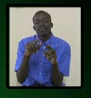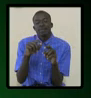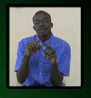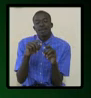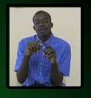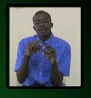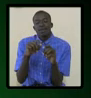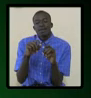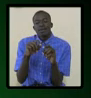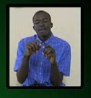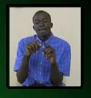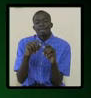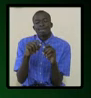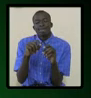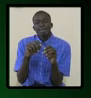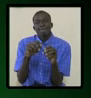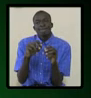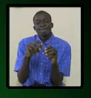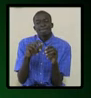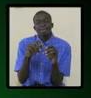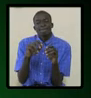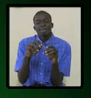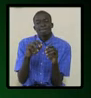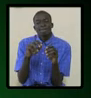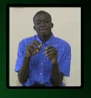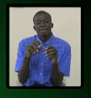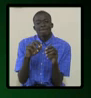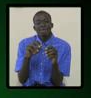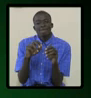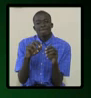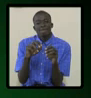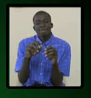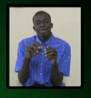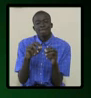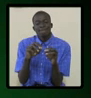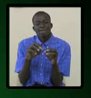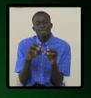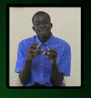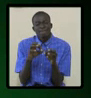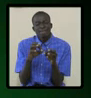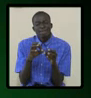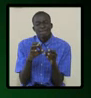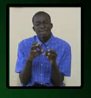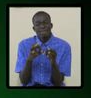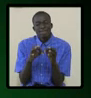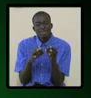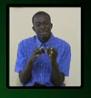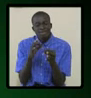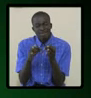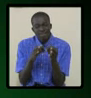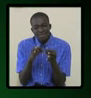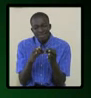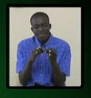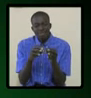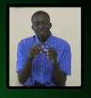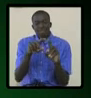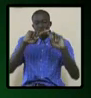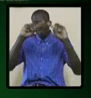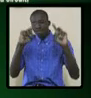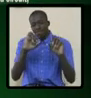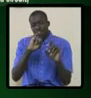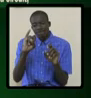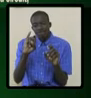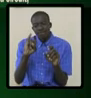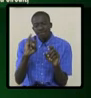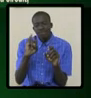is measured in amperes. Symbol A, using an ammeter. Distinguish